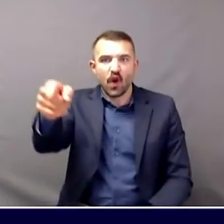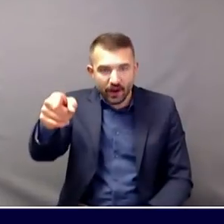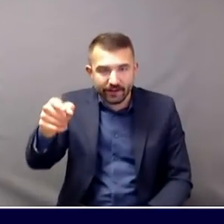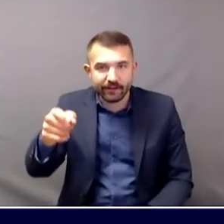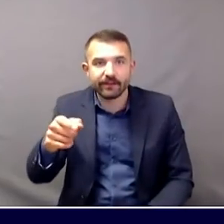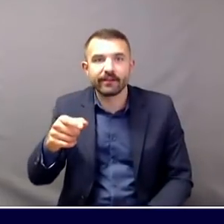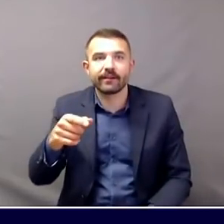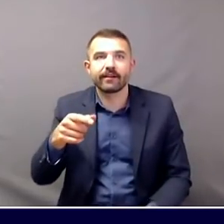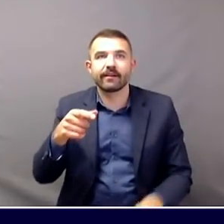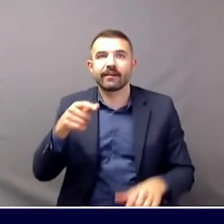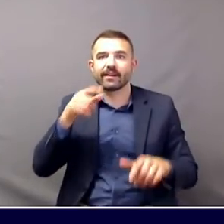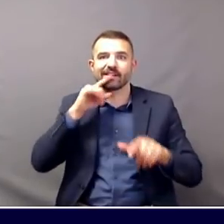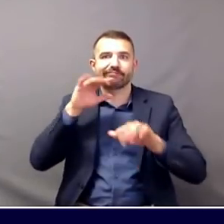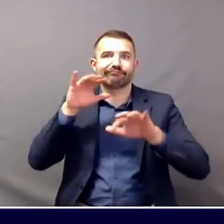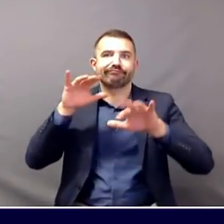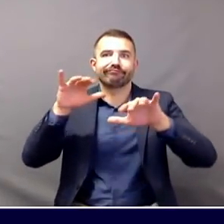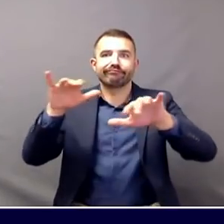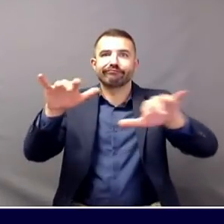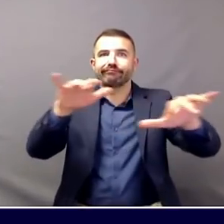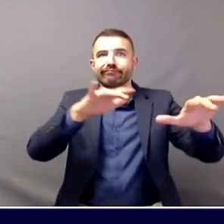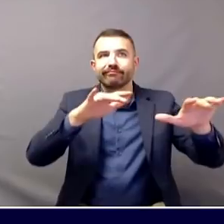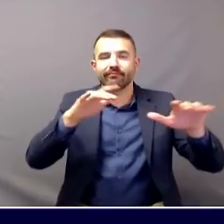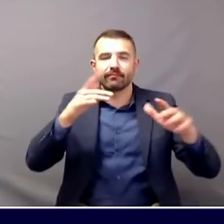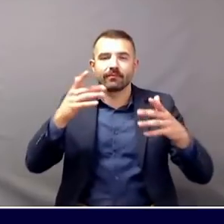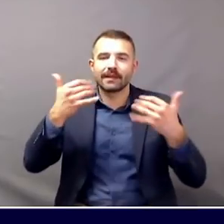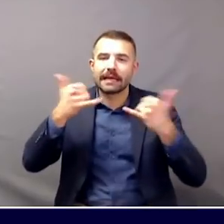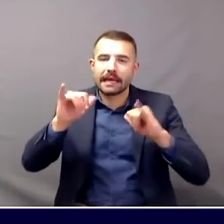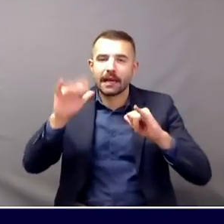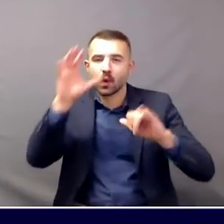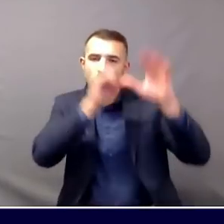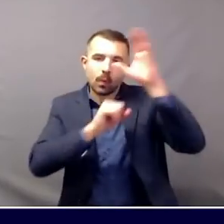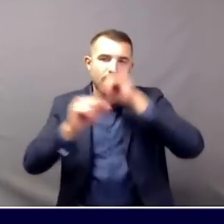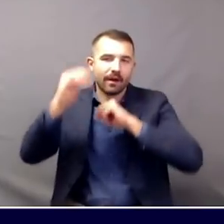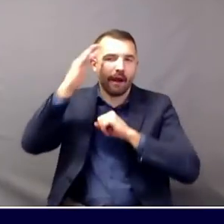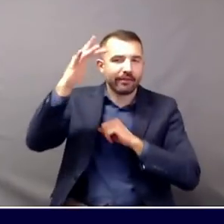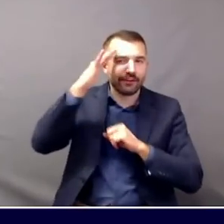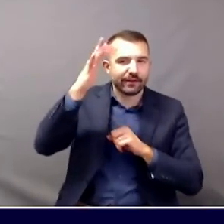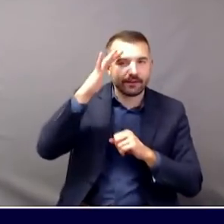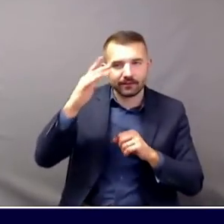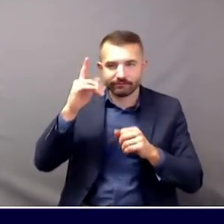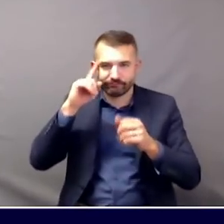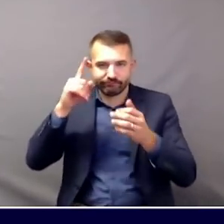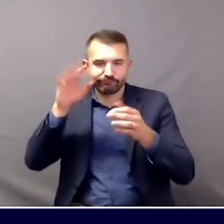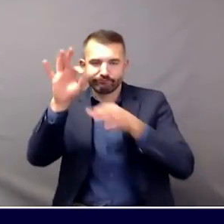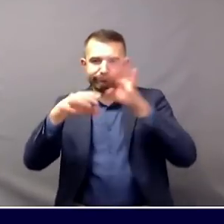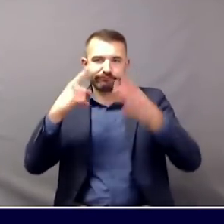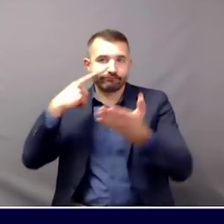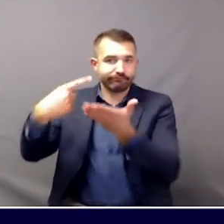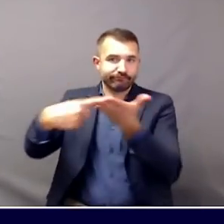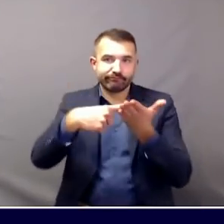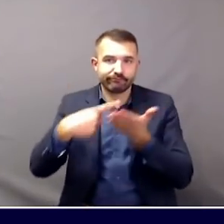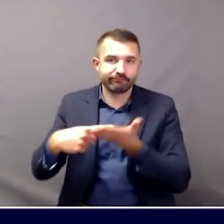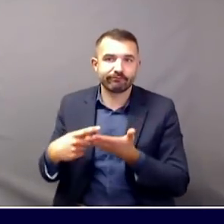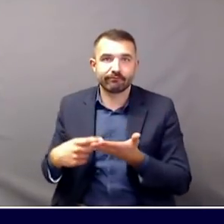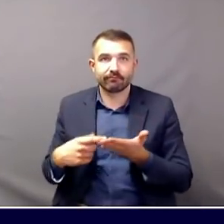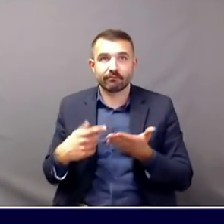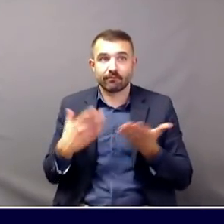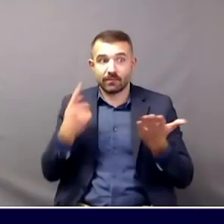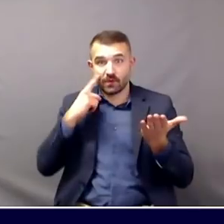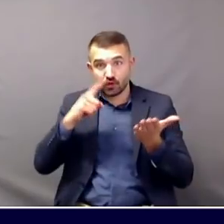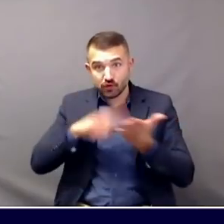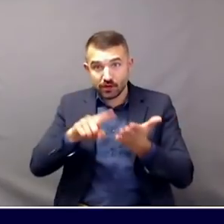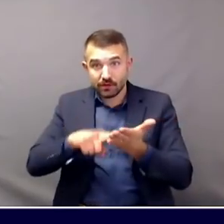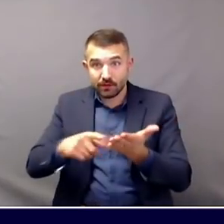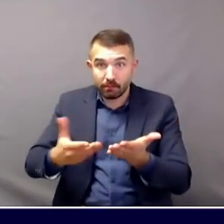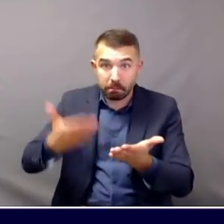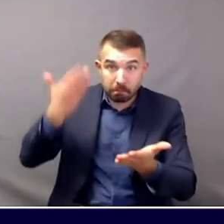that any of them, I don't know which one of them will eventually have better scientific traction. But that's something that I do know that